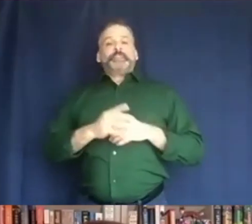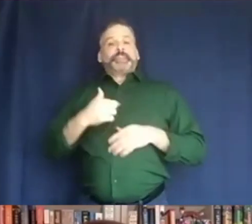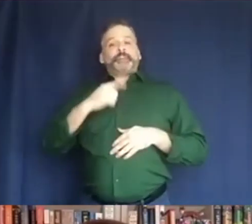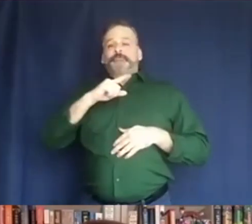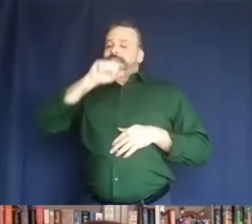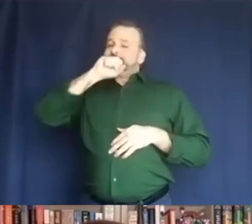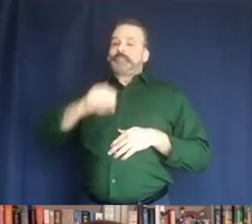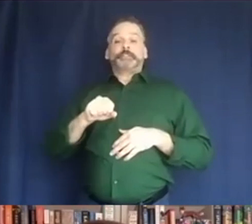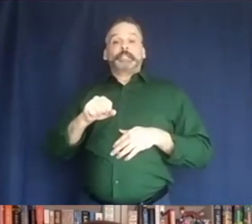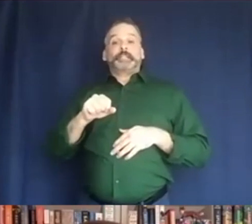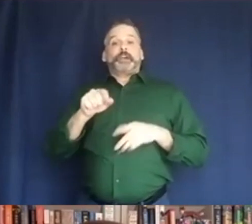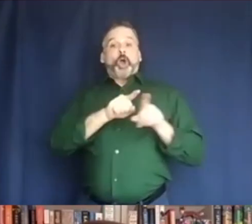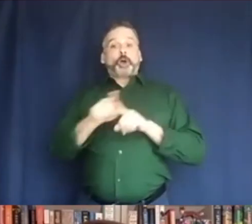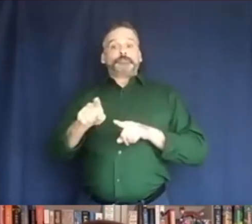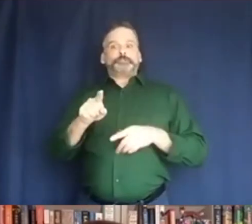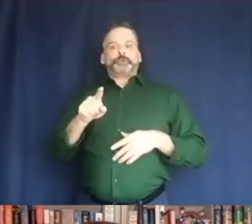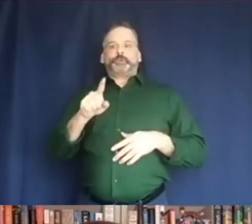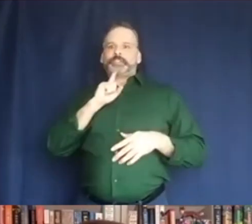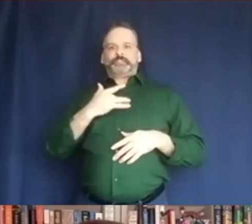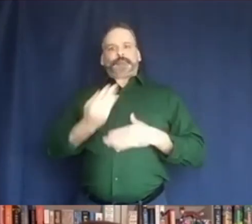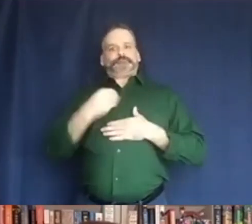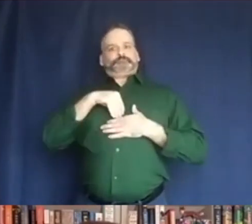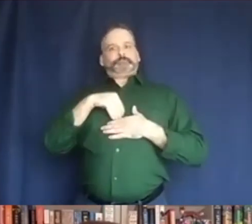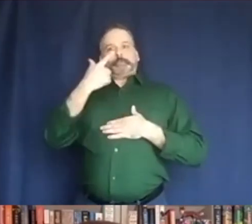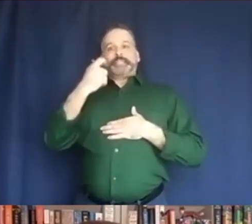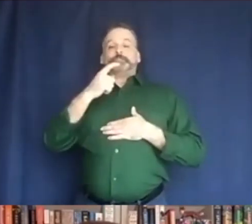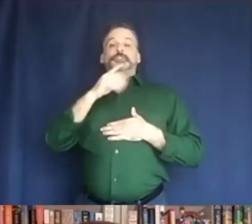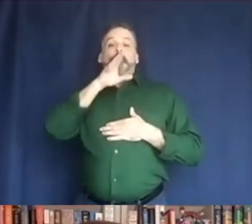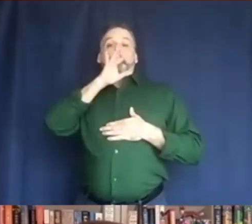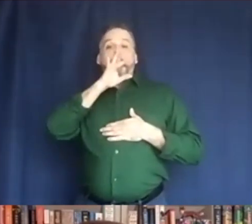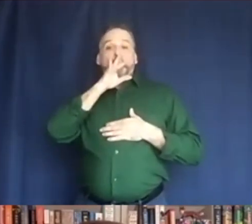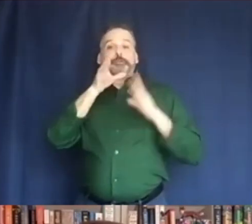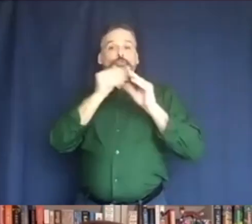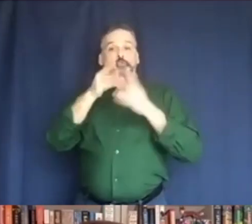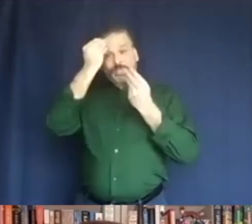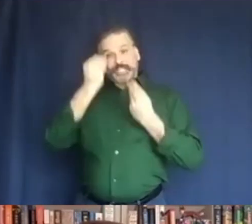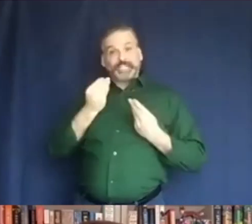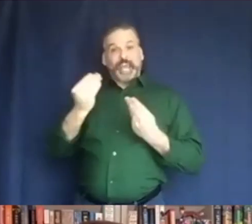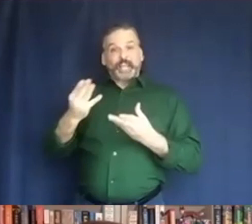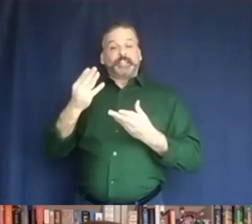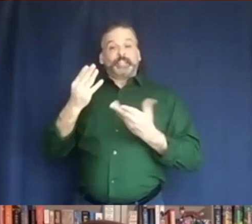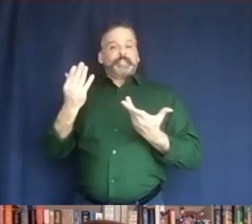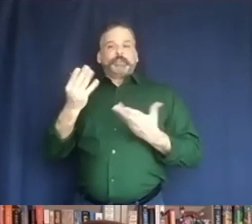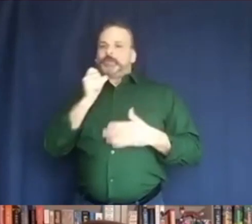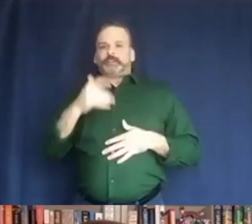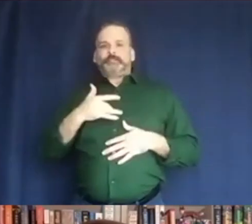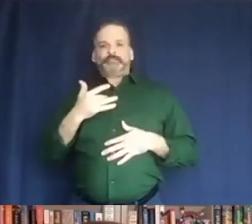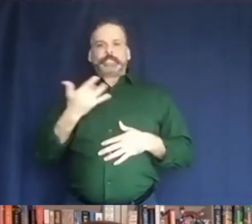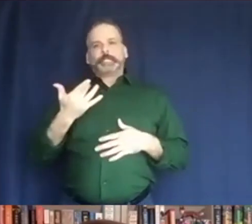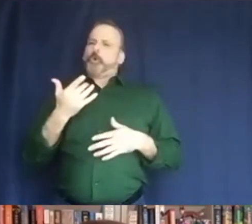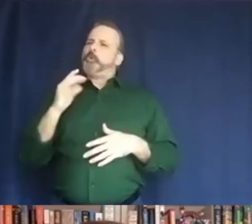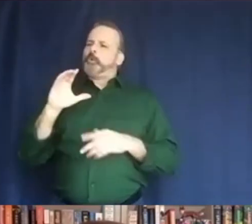loved. And also it was so embodied because it was like oral storytelling. There wasn't like the sense, oh, there's a canonical text,